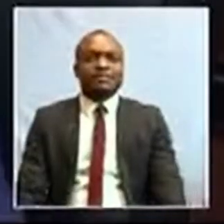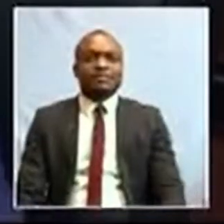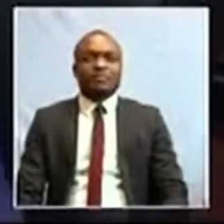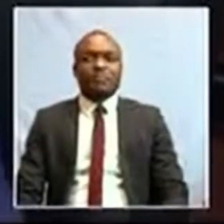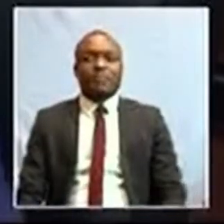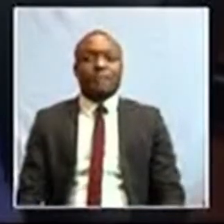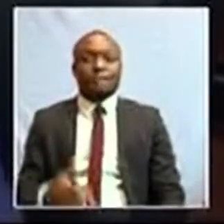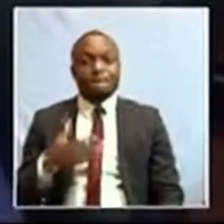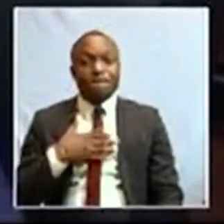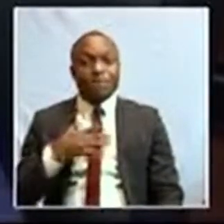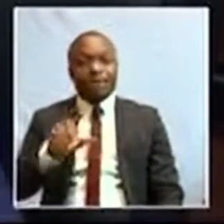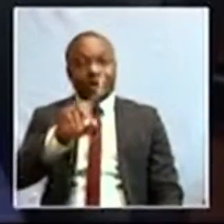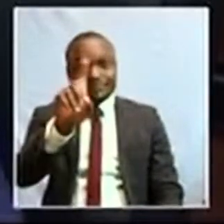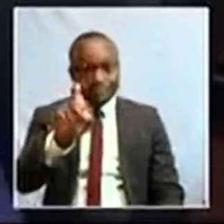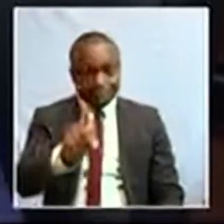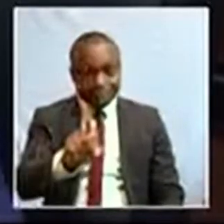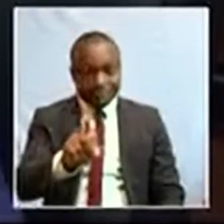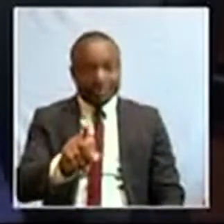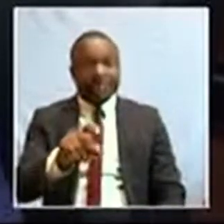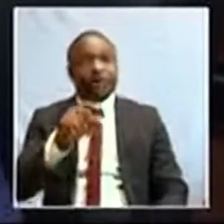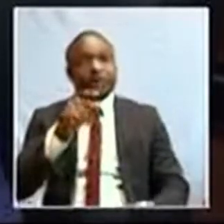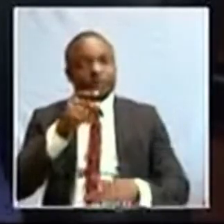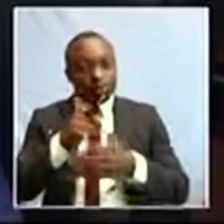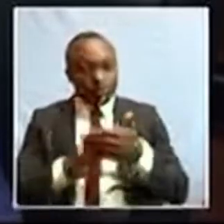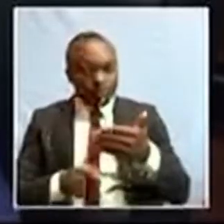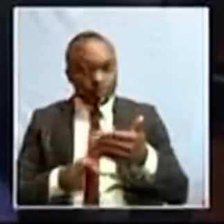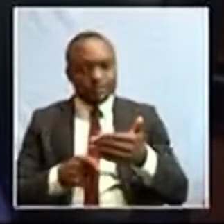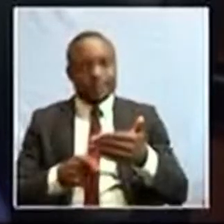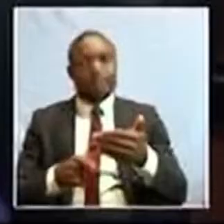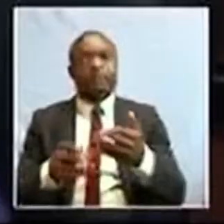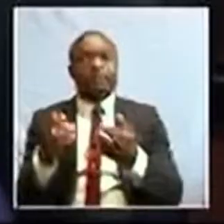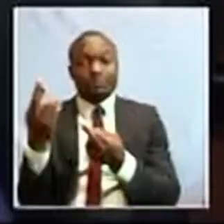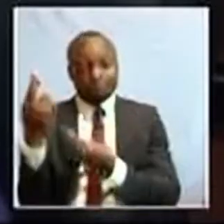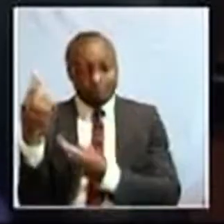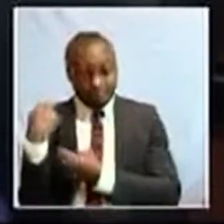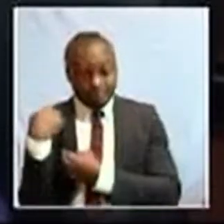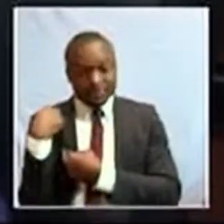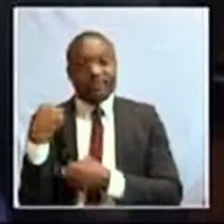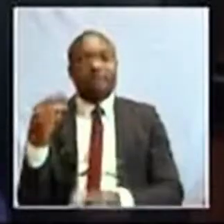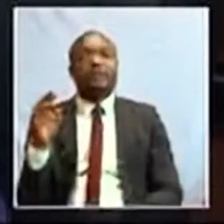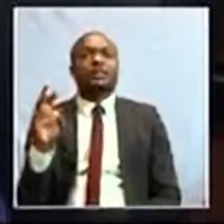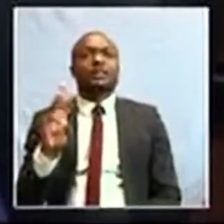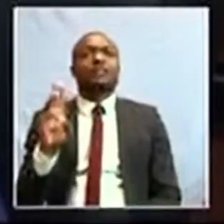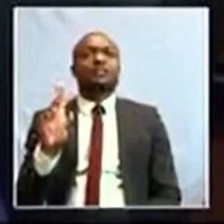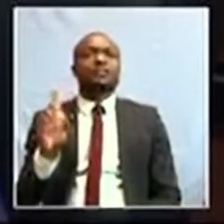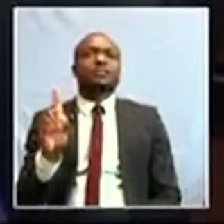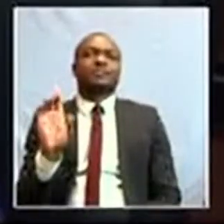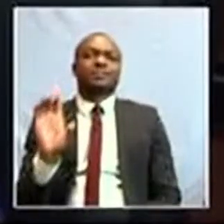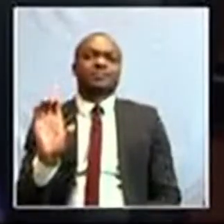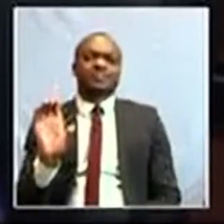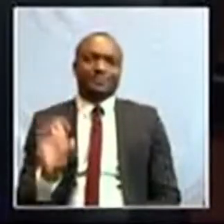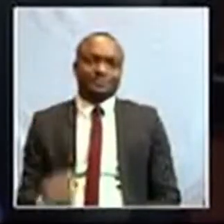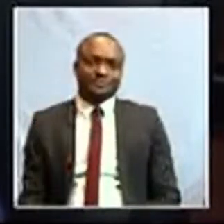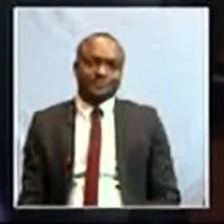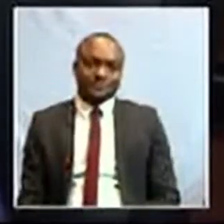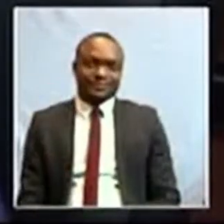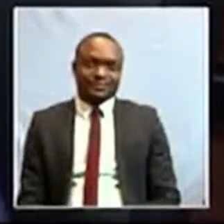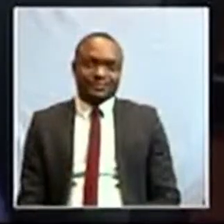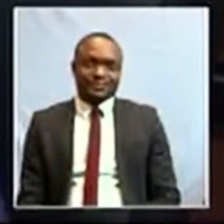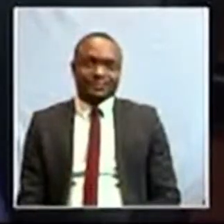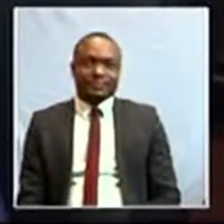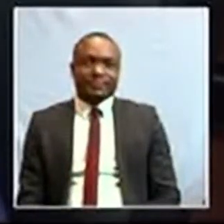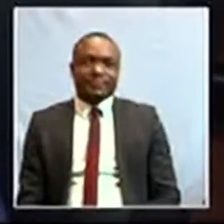My question is, what is the role of the WDCs